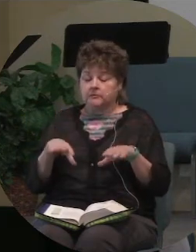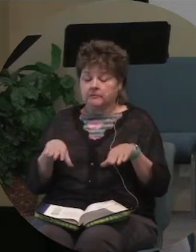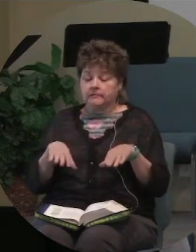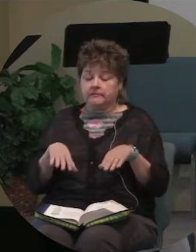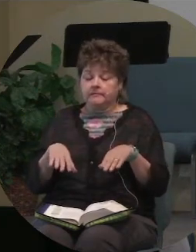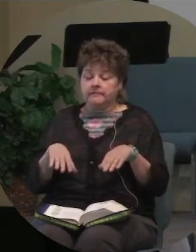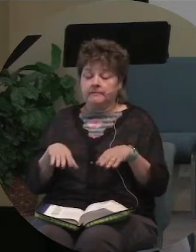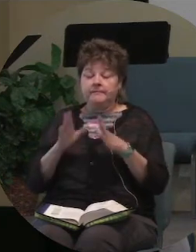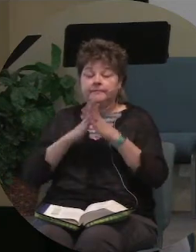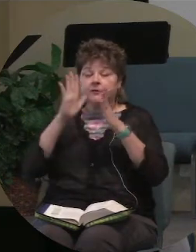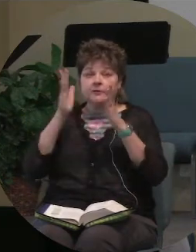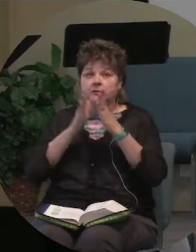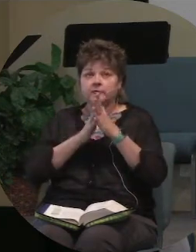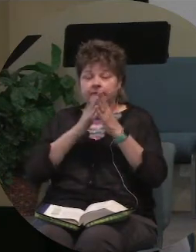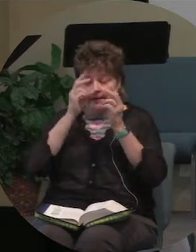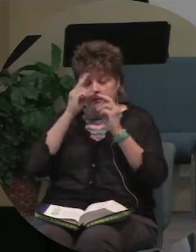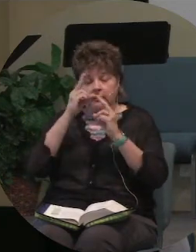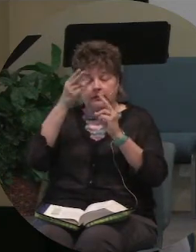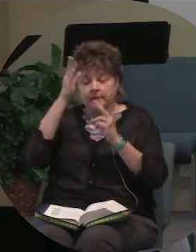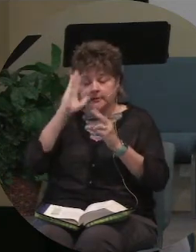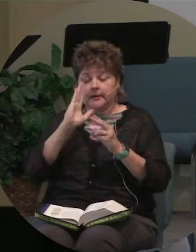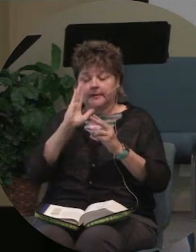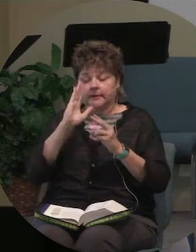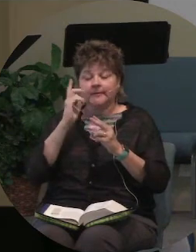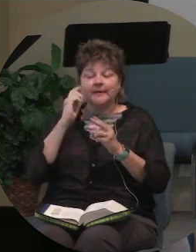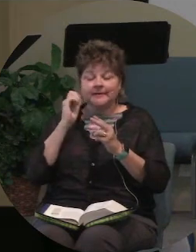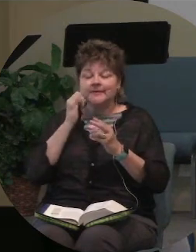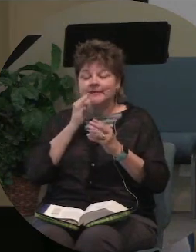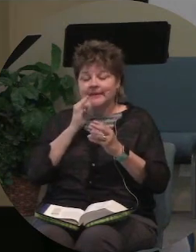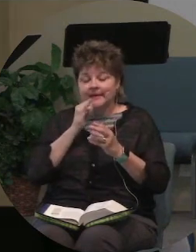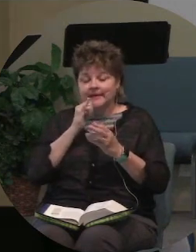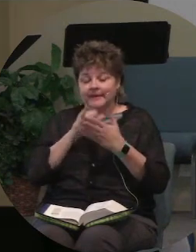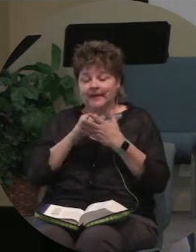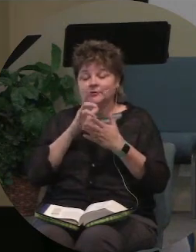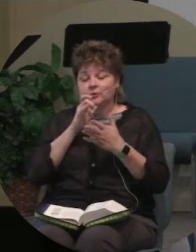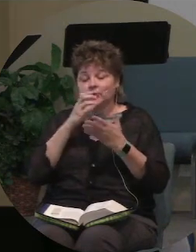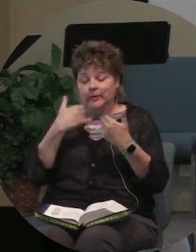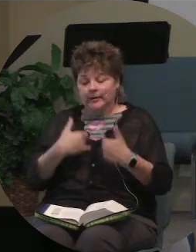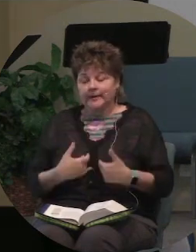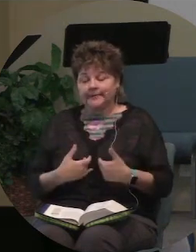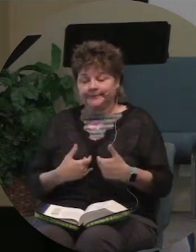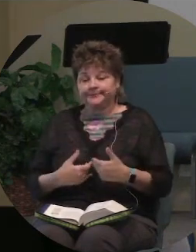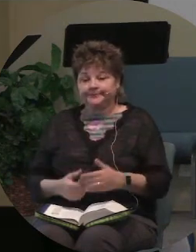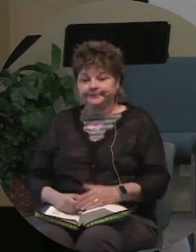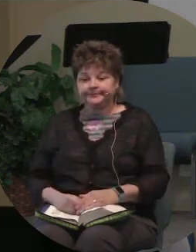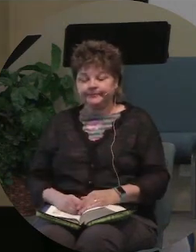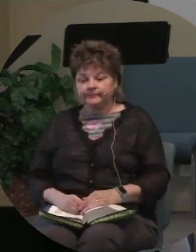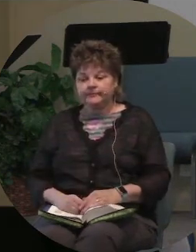to glorify and honor God, because that's who I am.